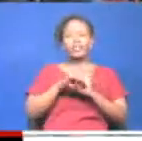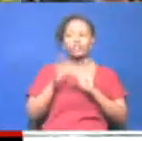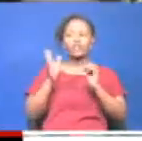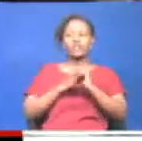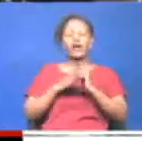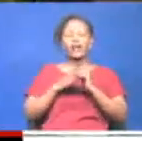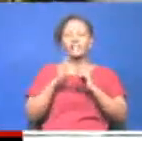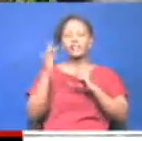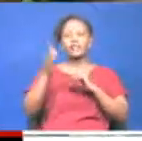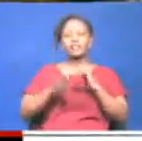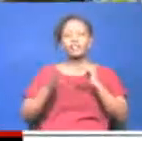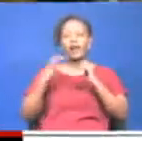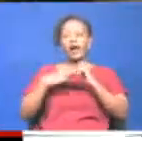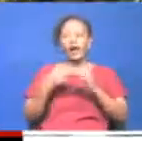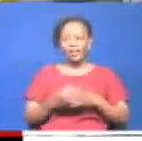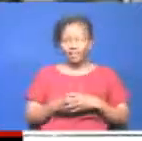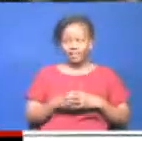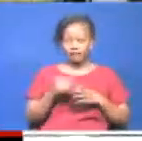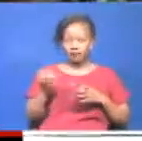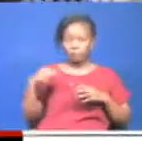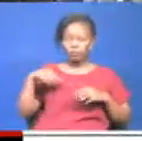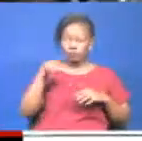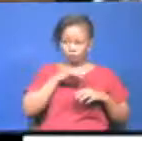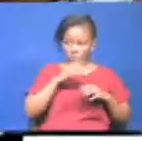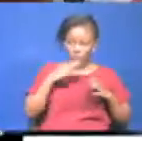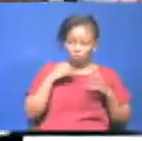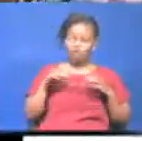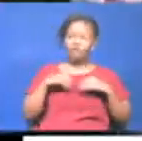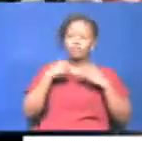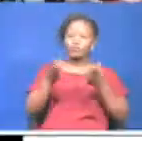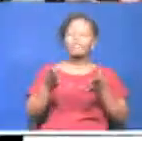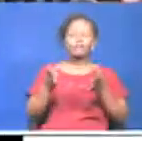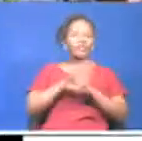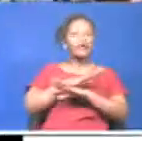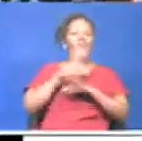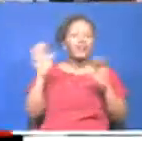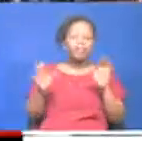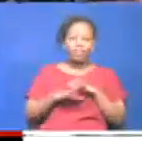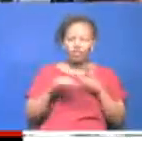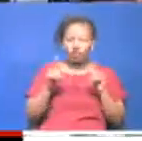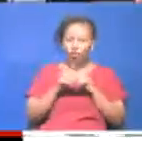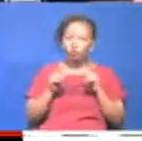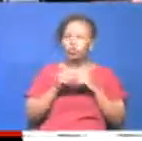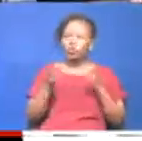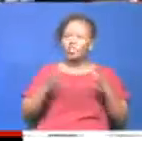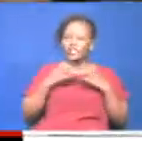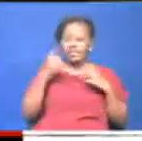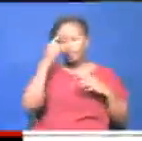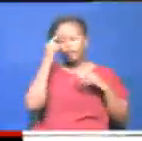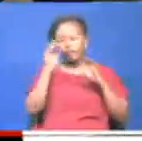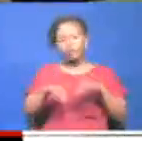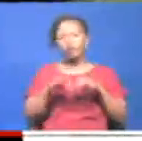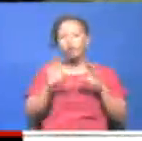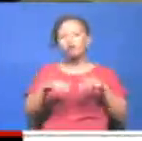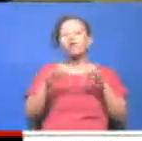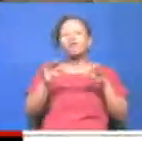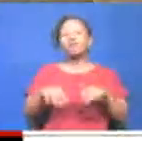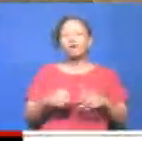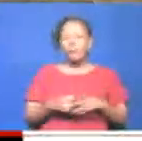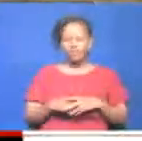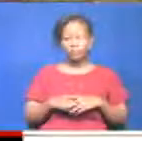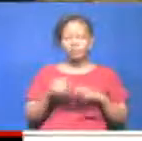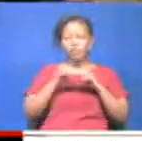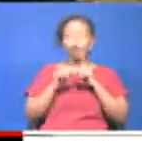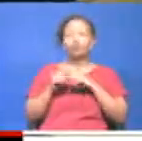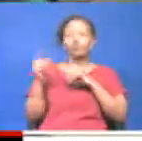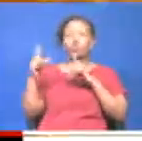Wawezeshe kuwapatia zile pipes pamoja na generators, vile vifaa vyote pembejeo zote zinazotakiwa za kilimo wafikishiwe. Their sentiments were